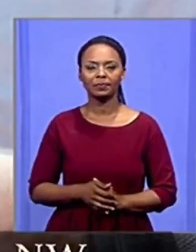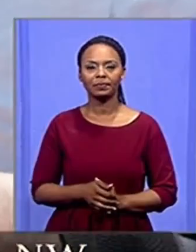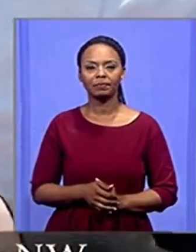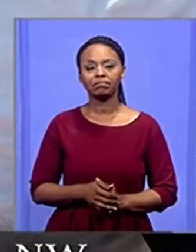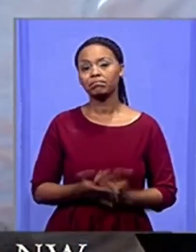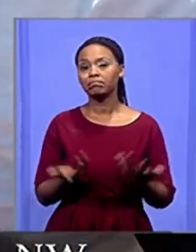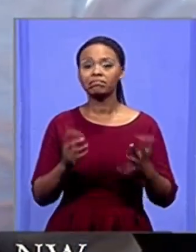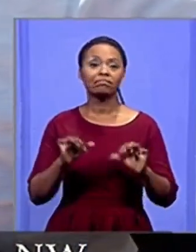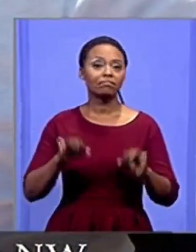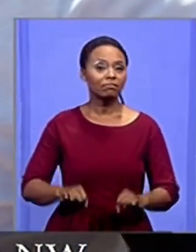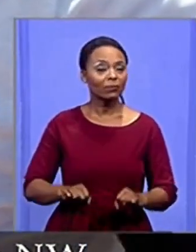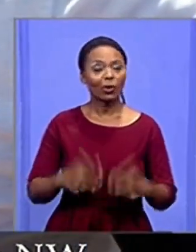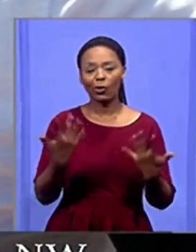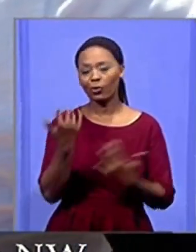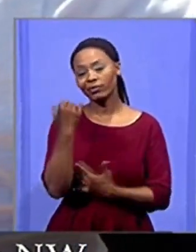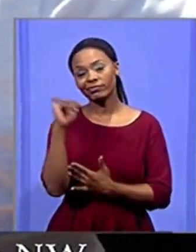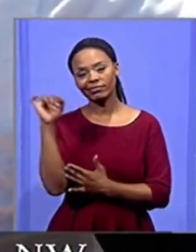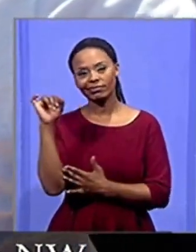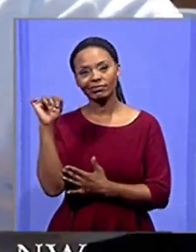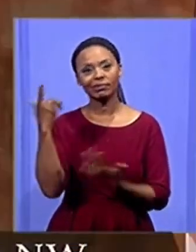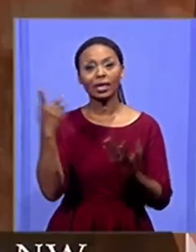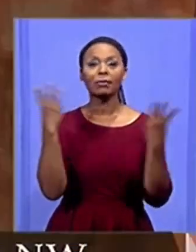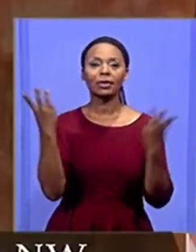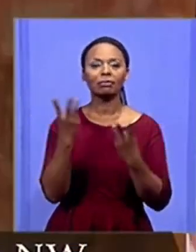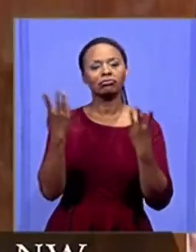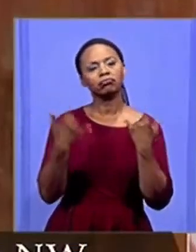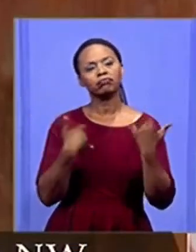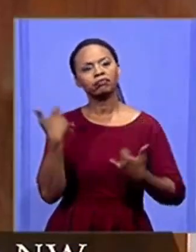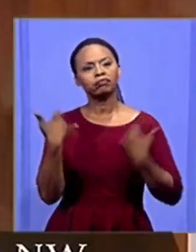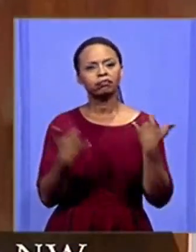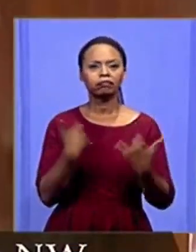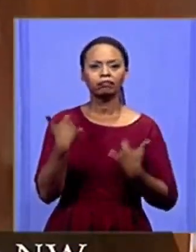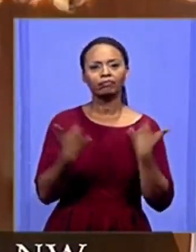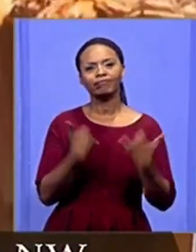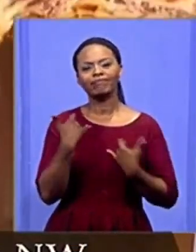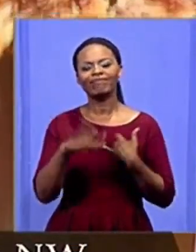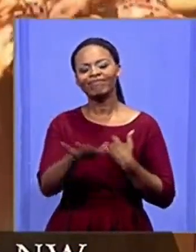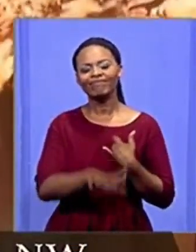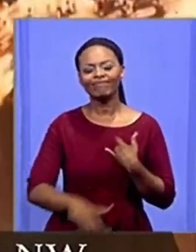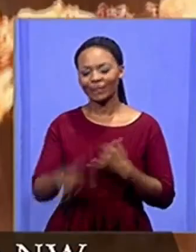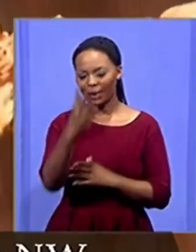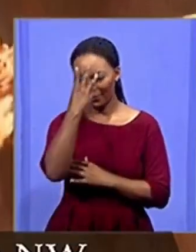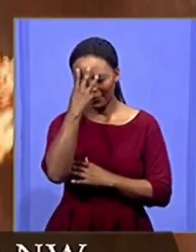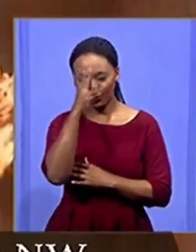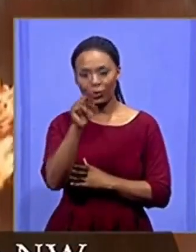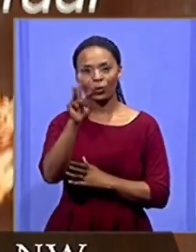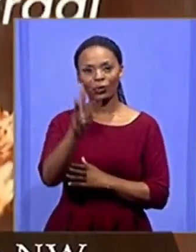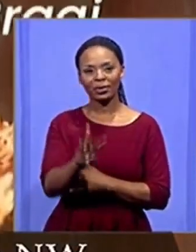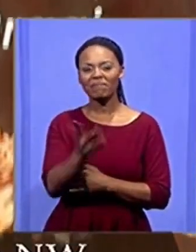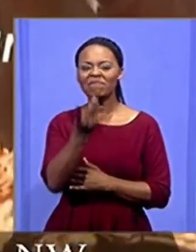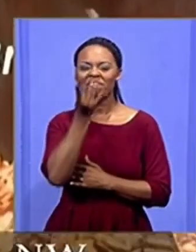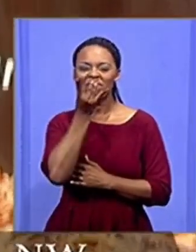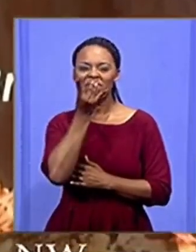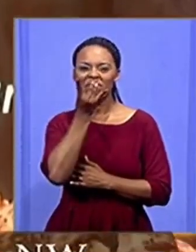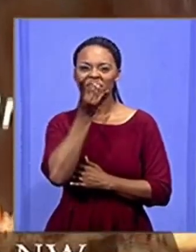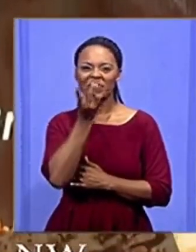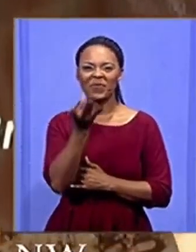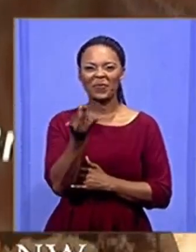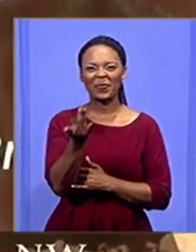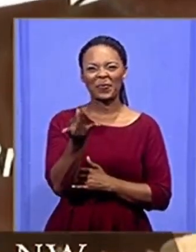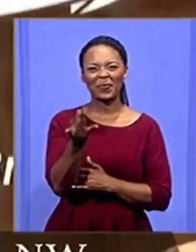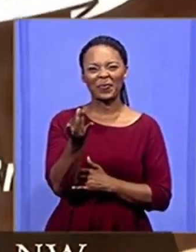Dumela goba o sa dumele batho ba gare ba phalalela ka mahikeng ka Northwest go ipsina ka tatso ya nama